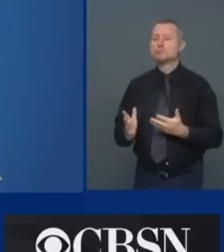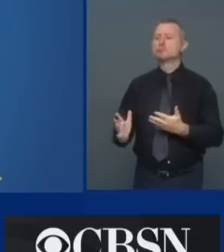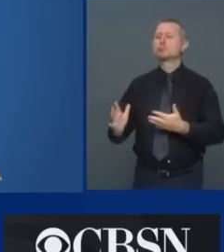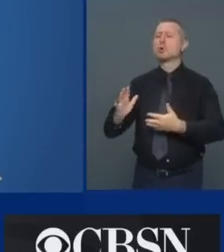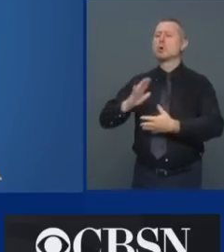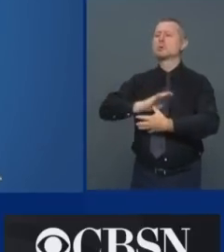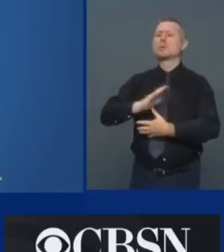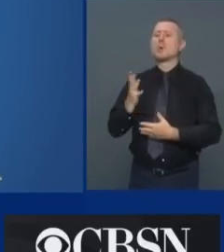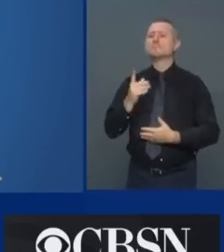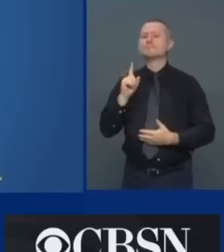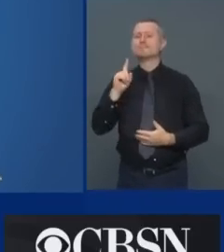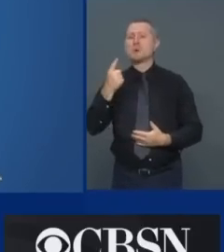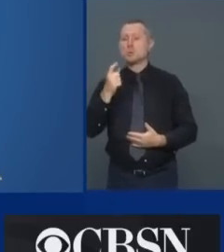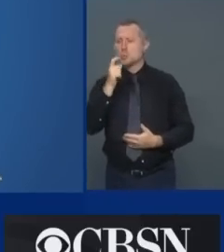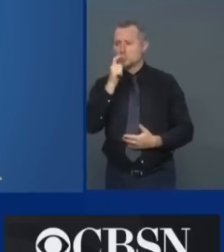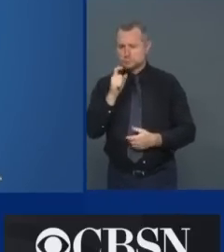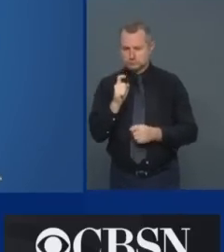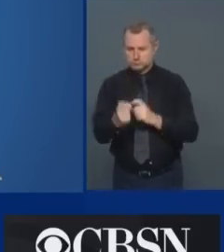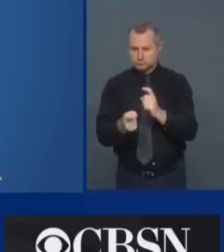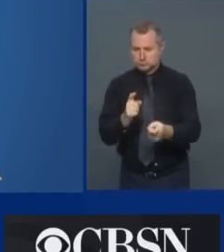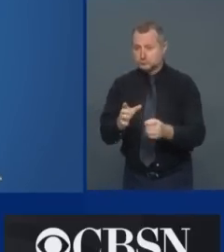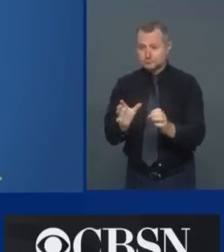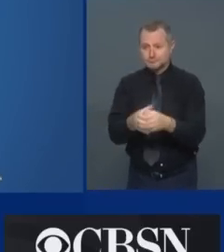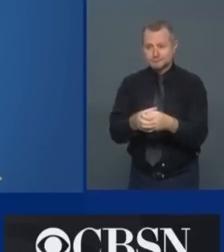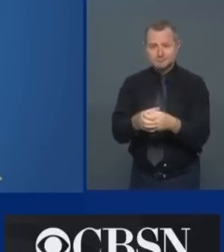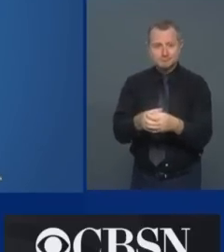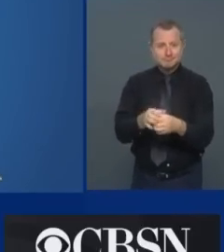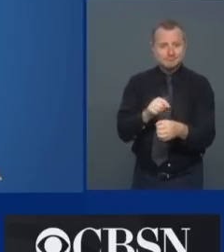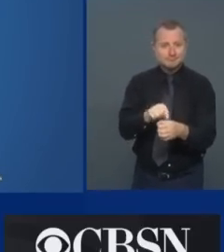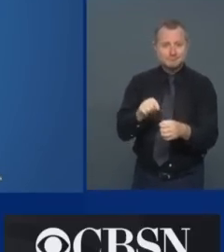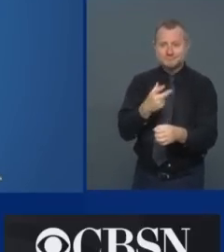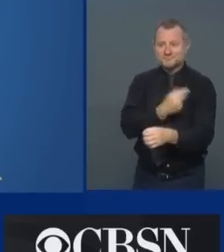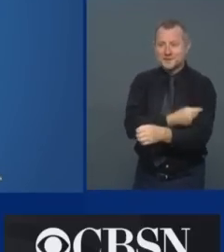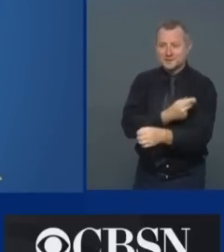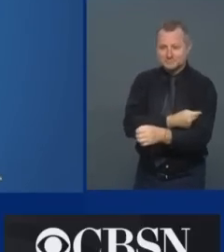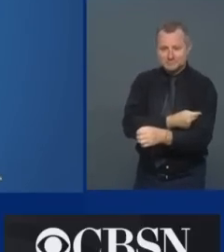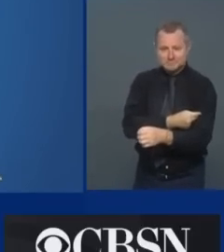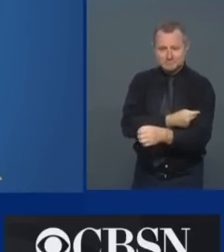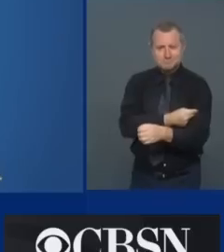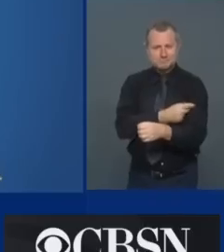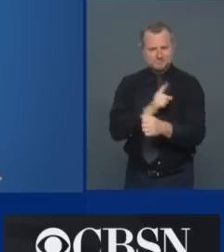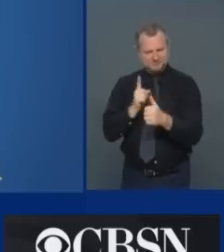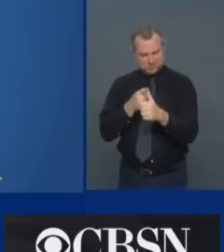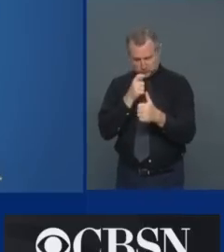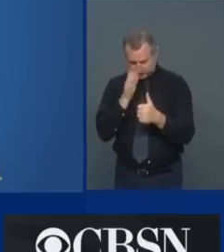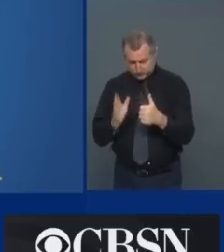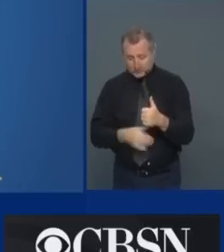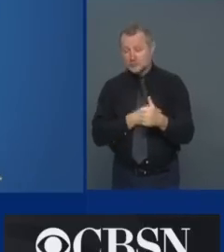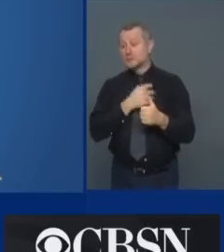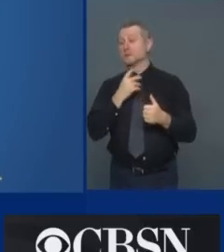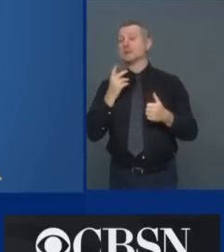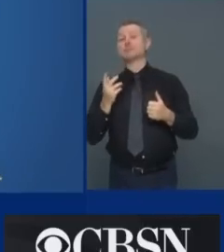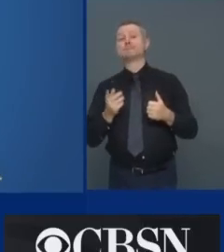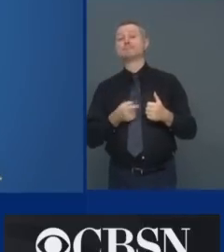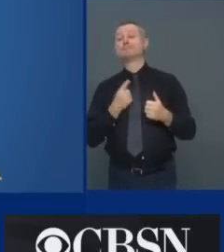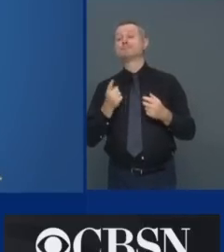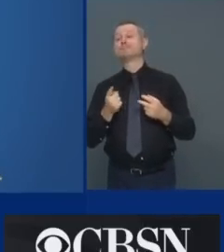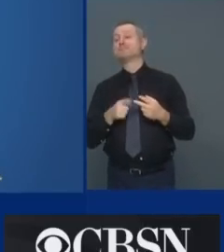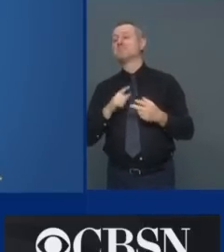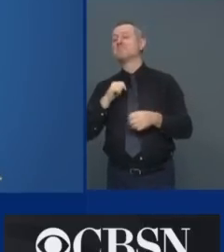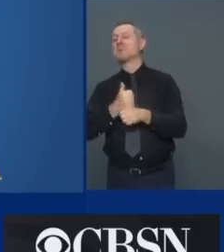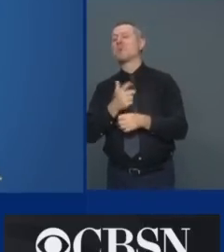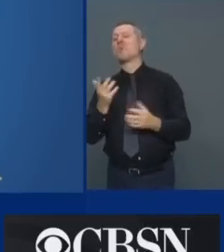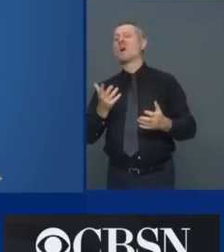prioritization of the vaccine, who gets the vaccine first, based on